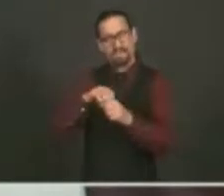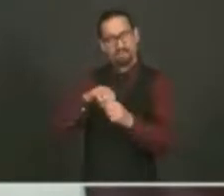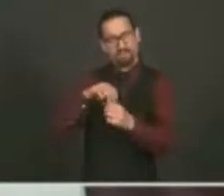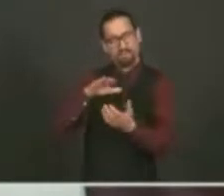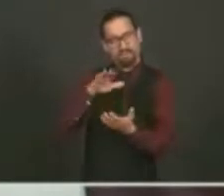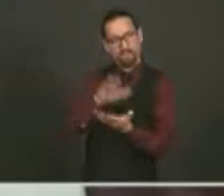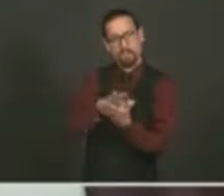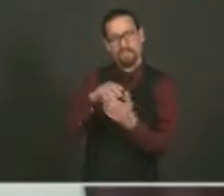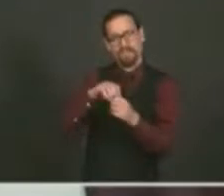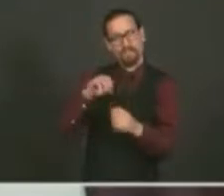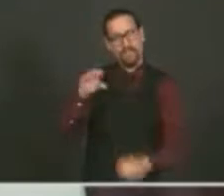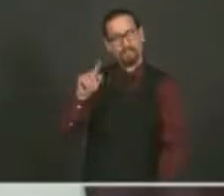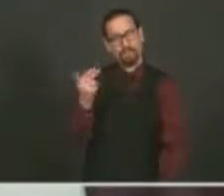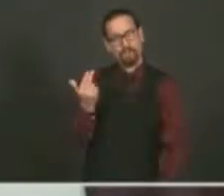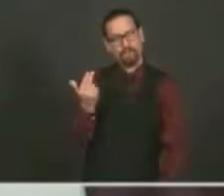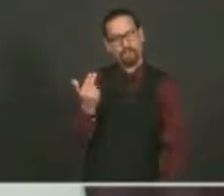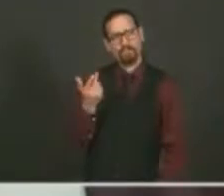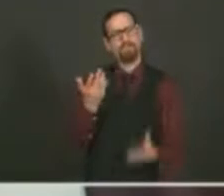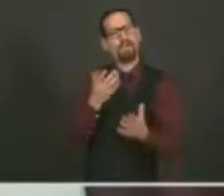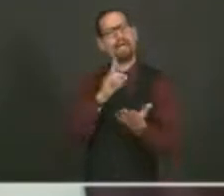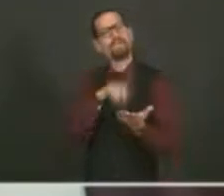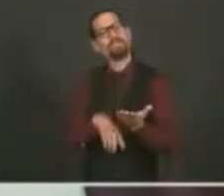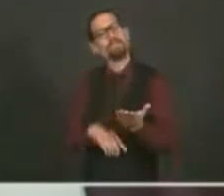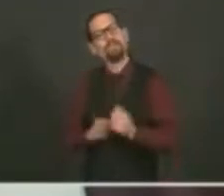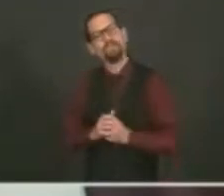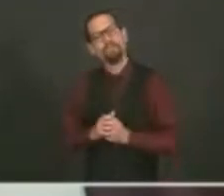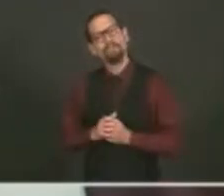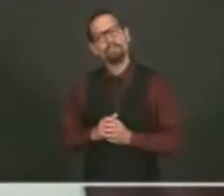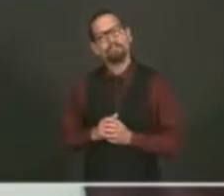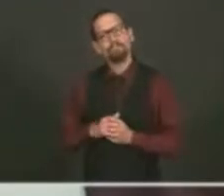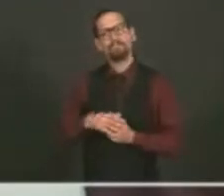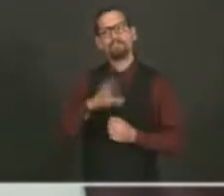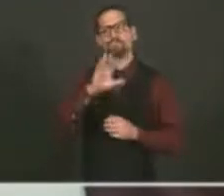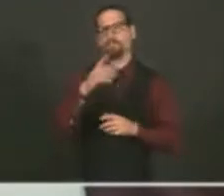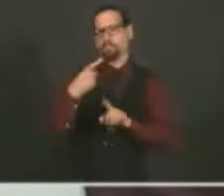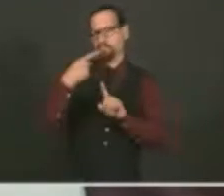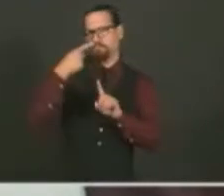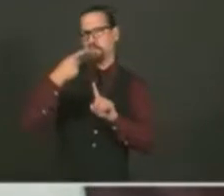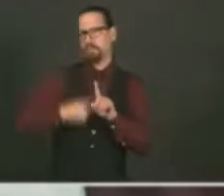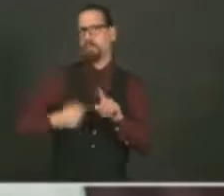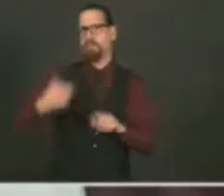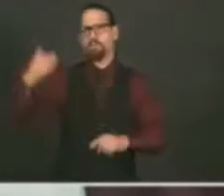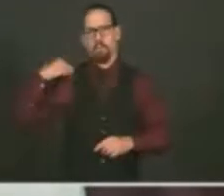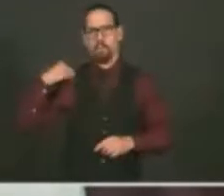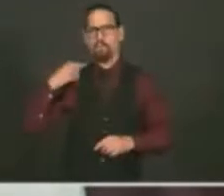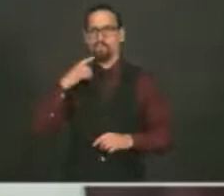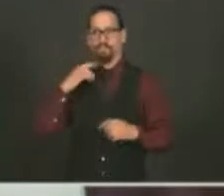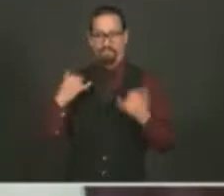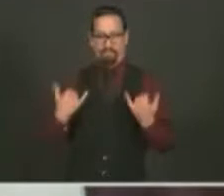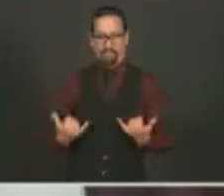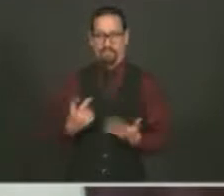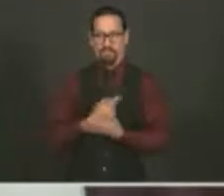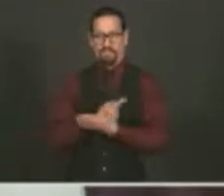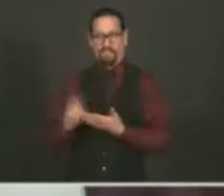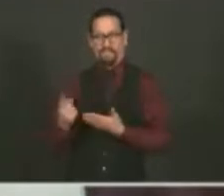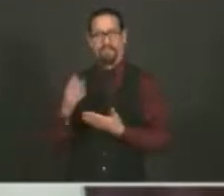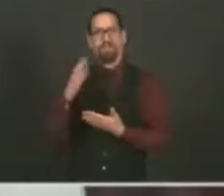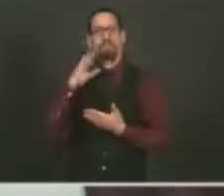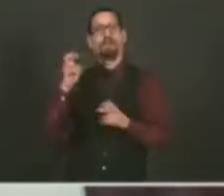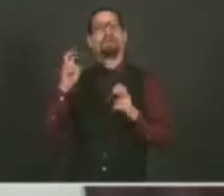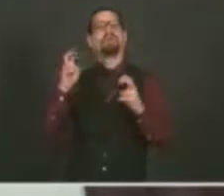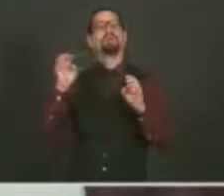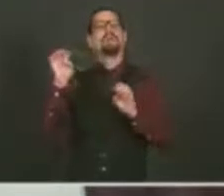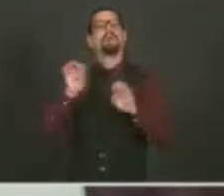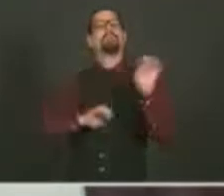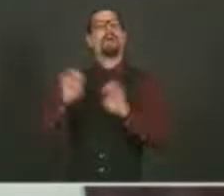Well, I think maybe I misheard you. So a month ago, we said we would evaluate this week. And by